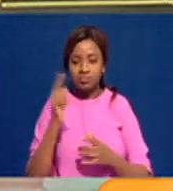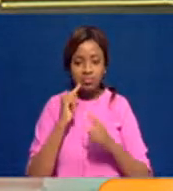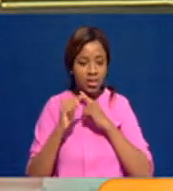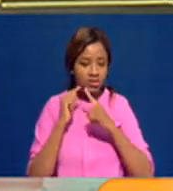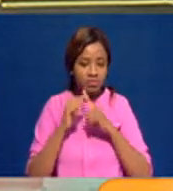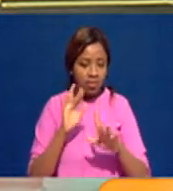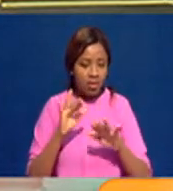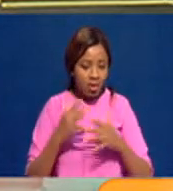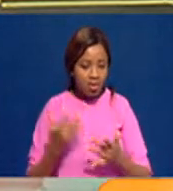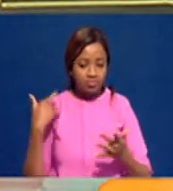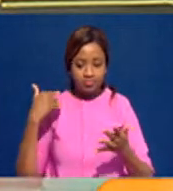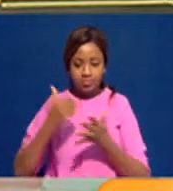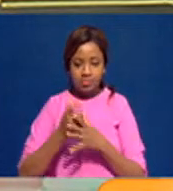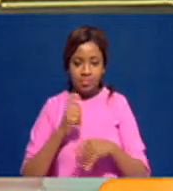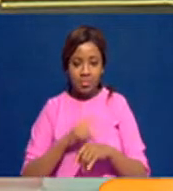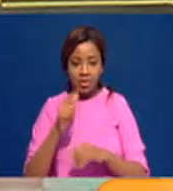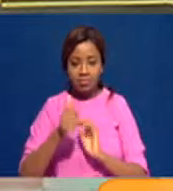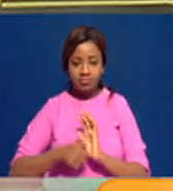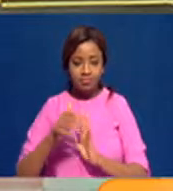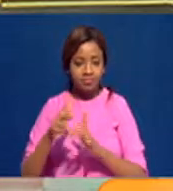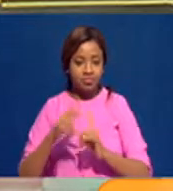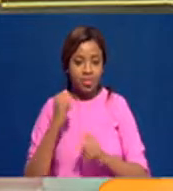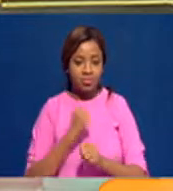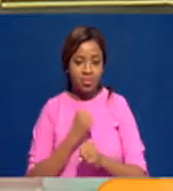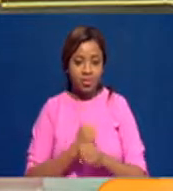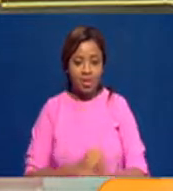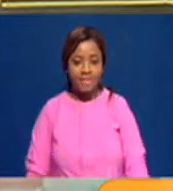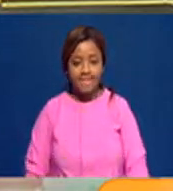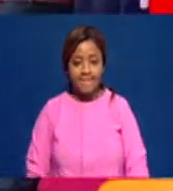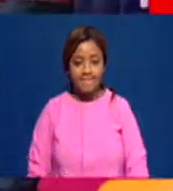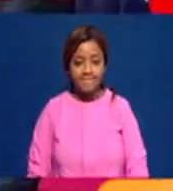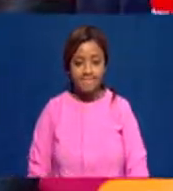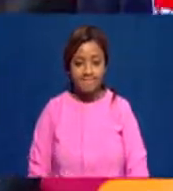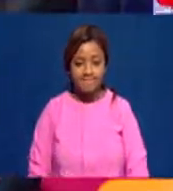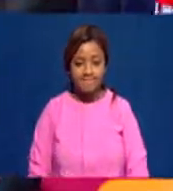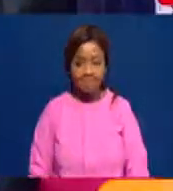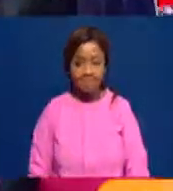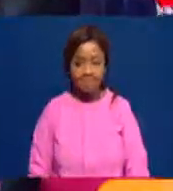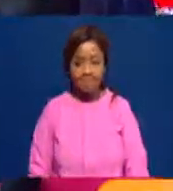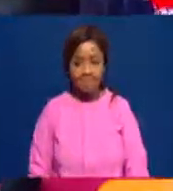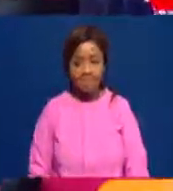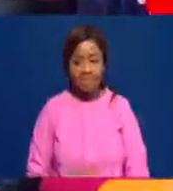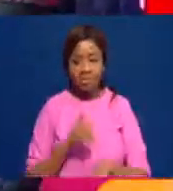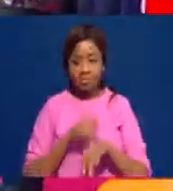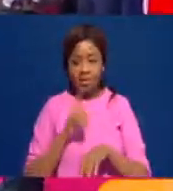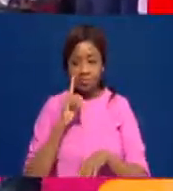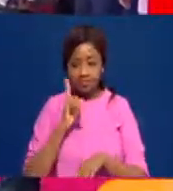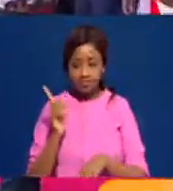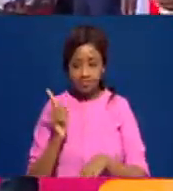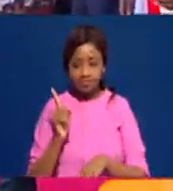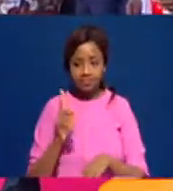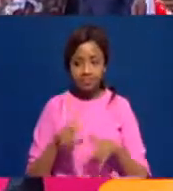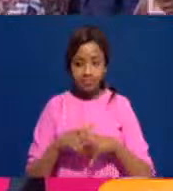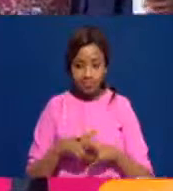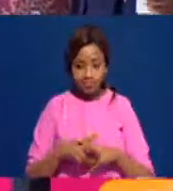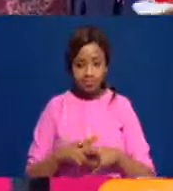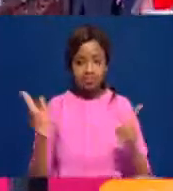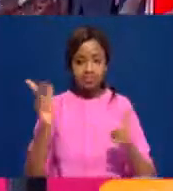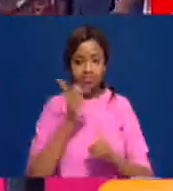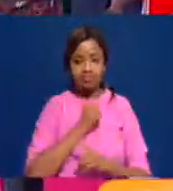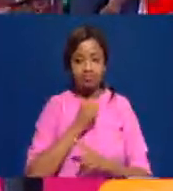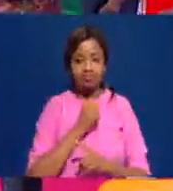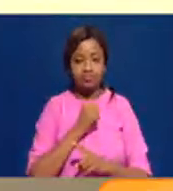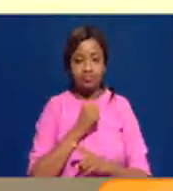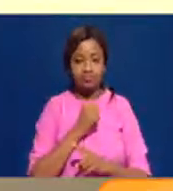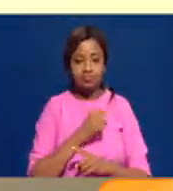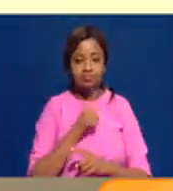has been since the modern train began operations. After it was commissioned by retired President Uhuru Kenyatta,